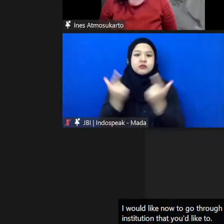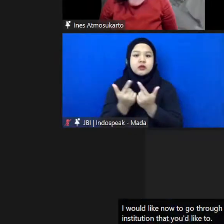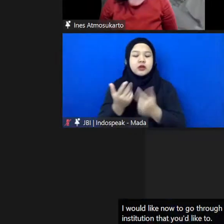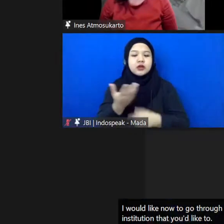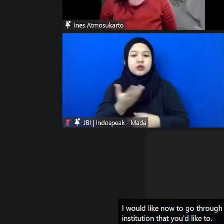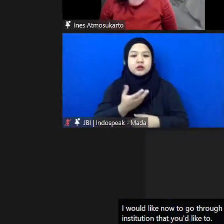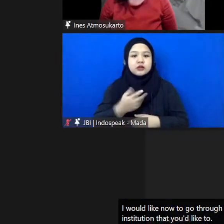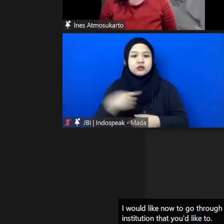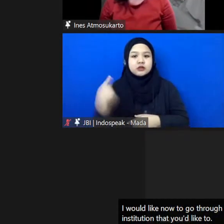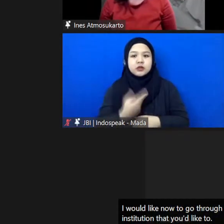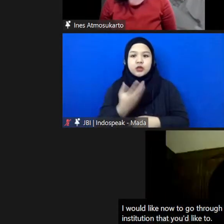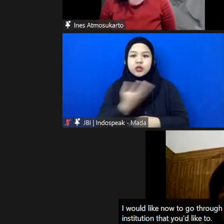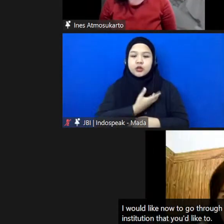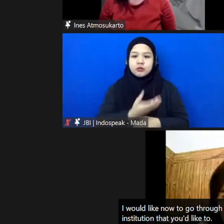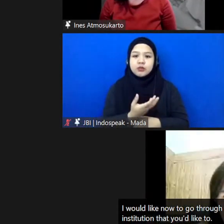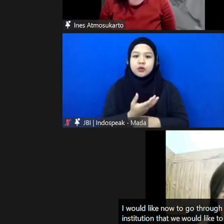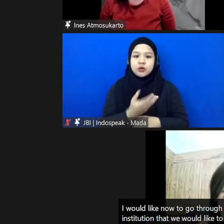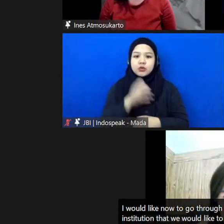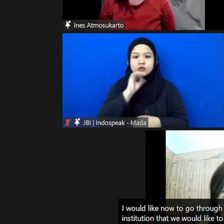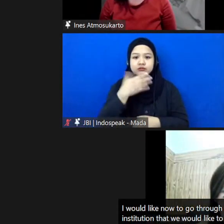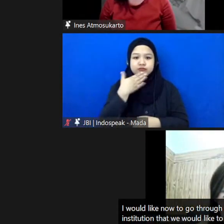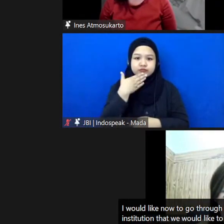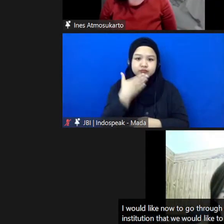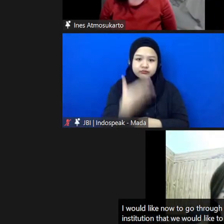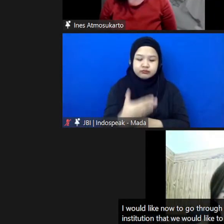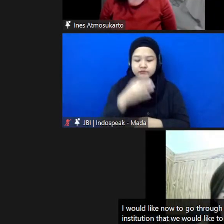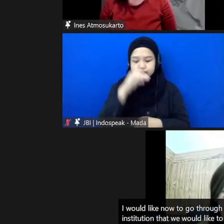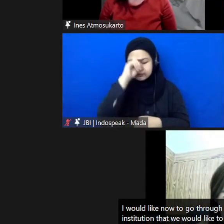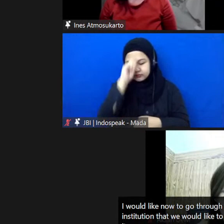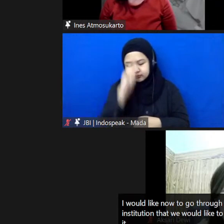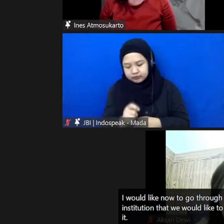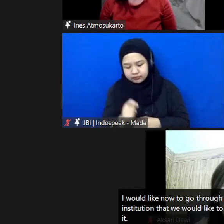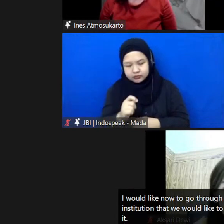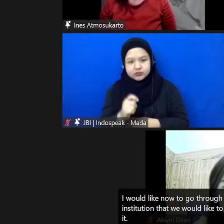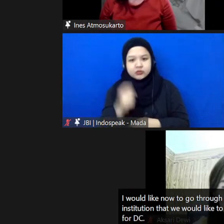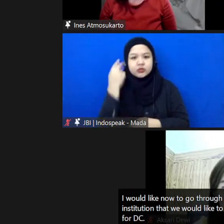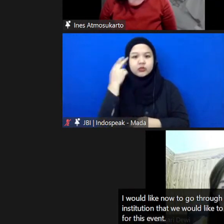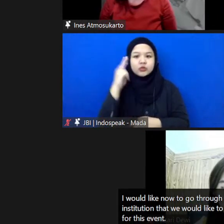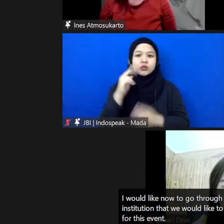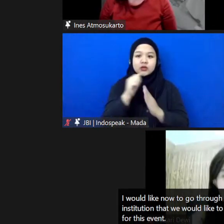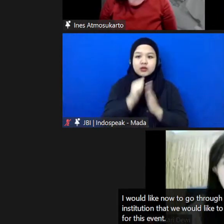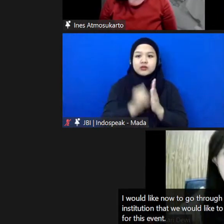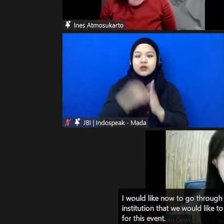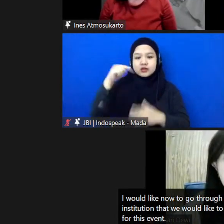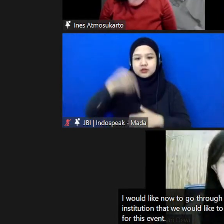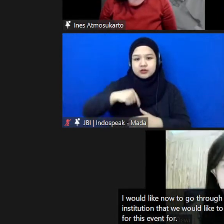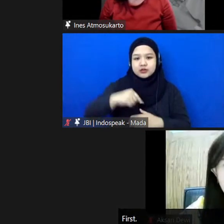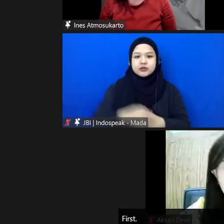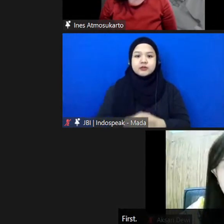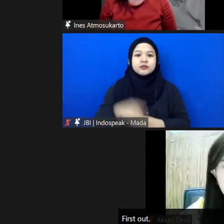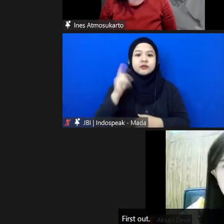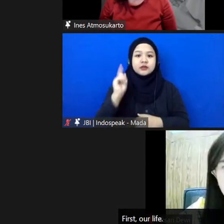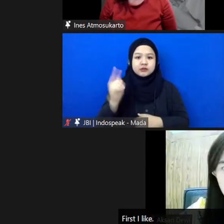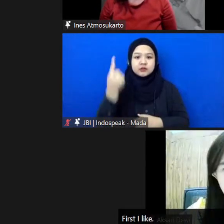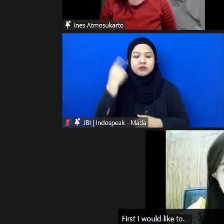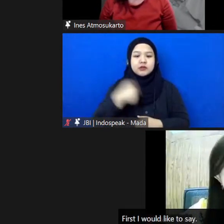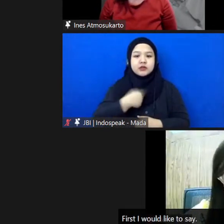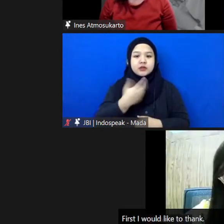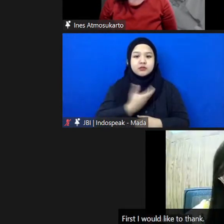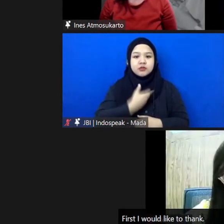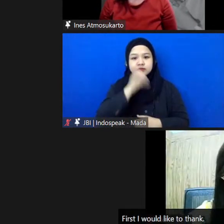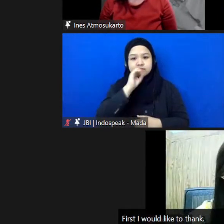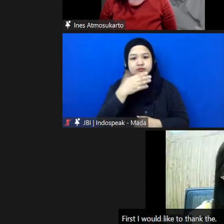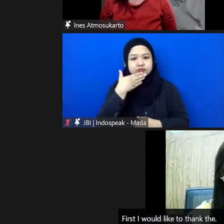to thank and acknowledge for this event. First, I would like to thank